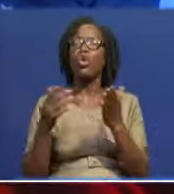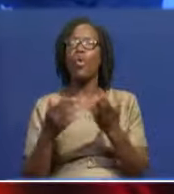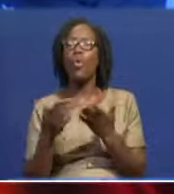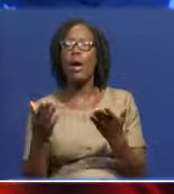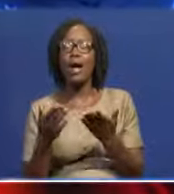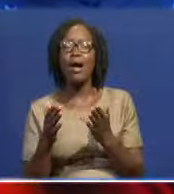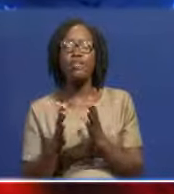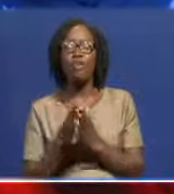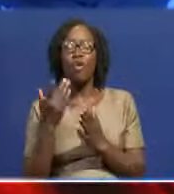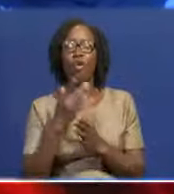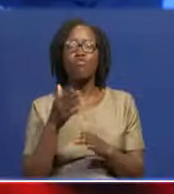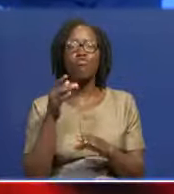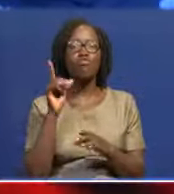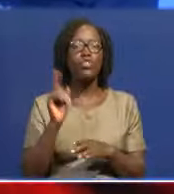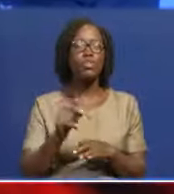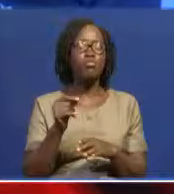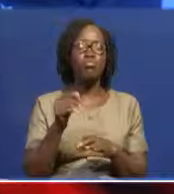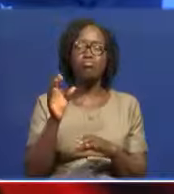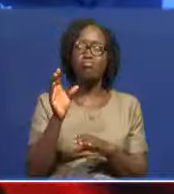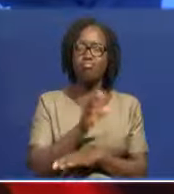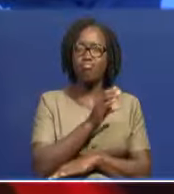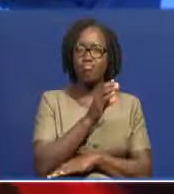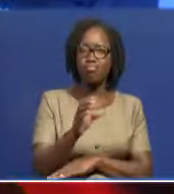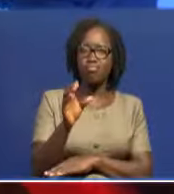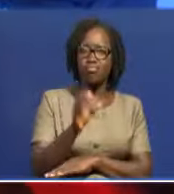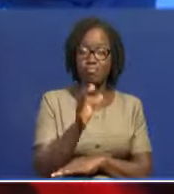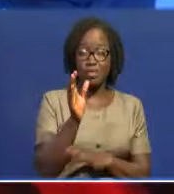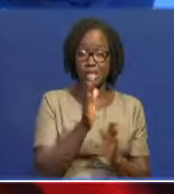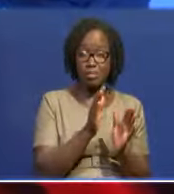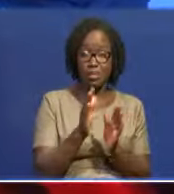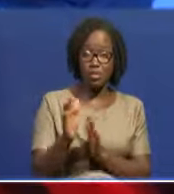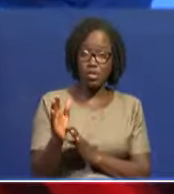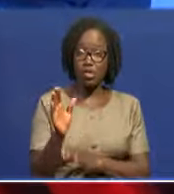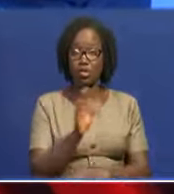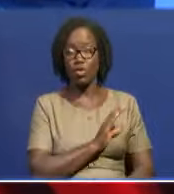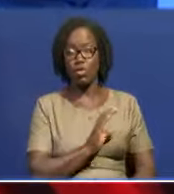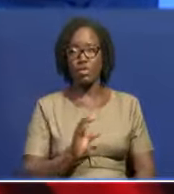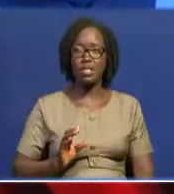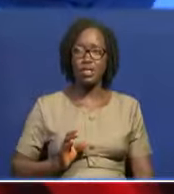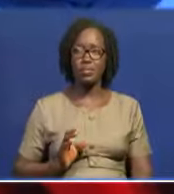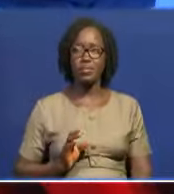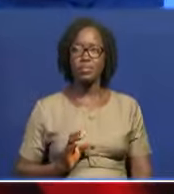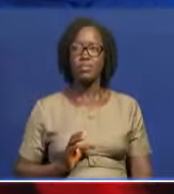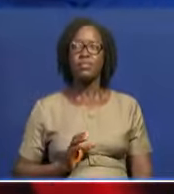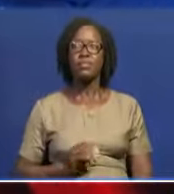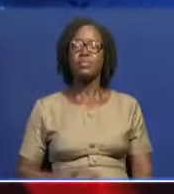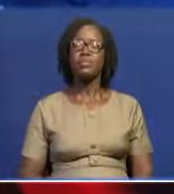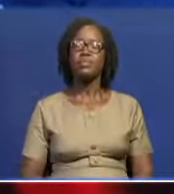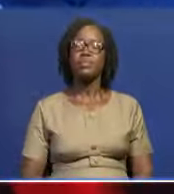Pombe haramu. So we can say that is preparation. Commit a felony.